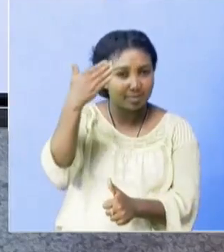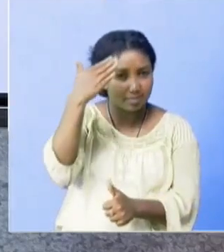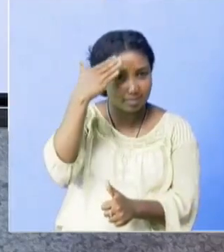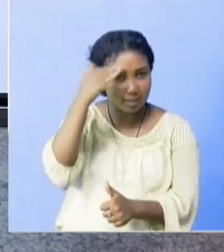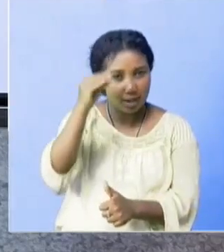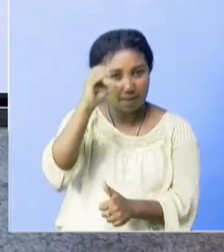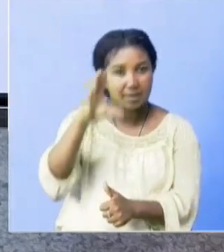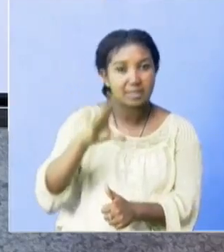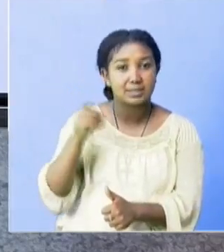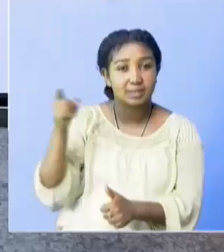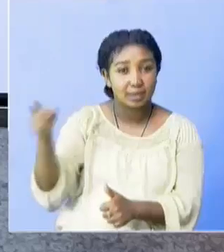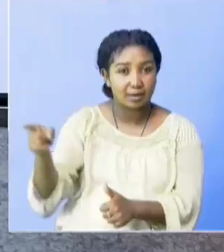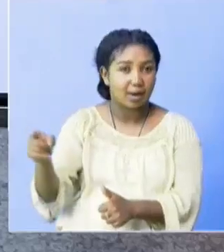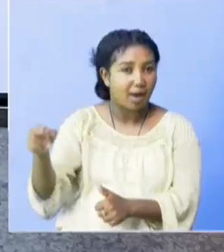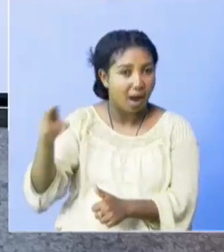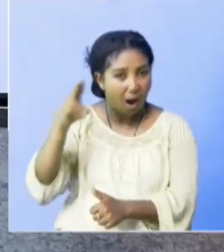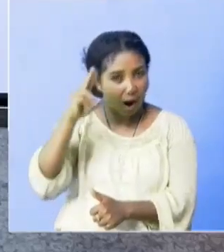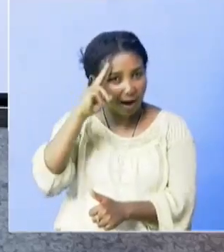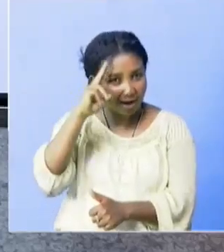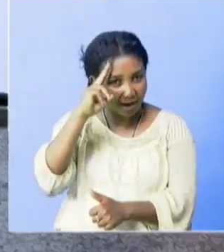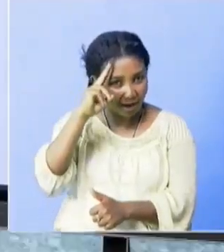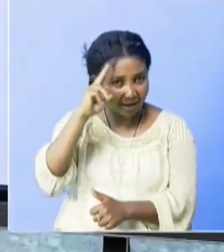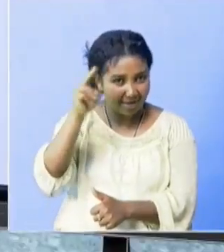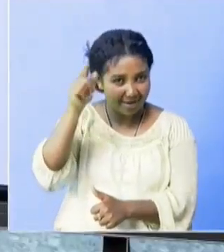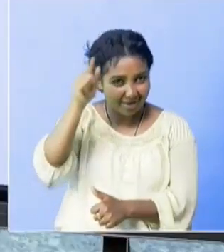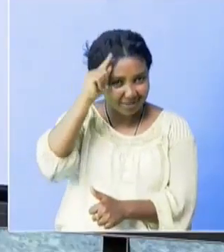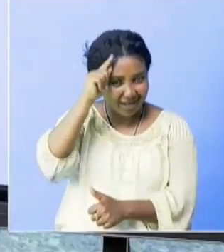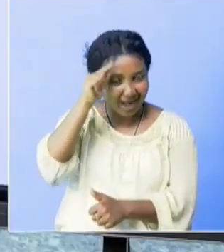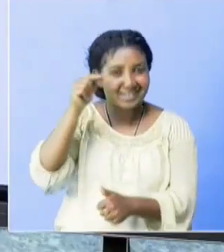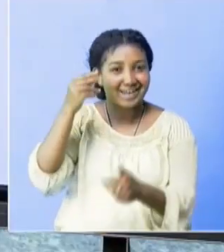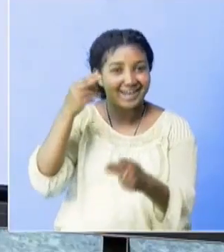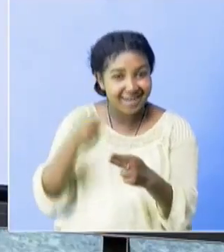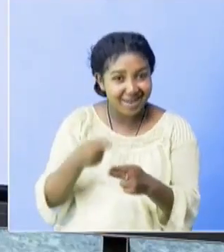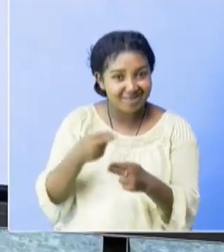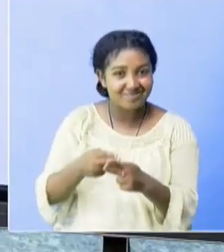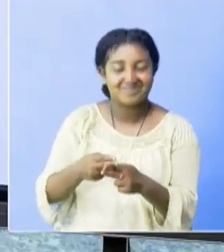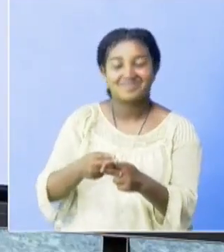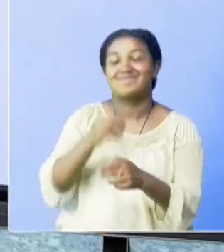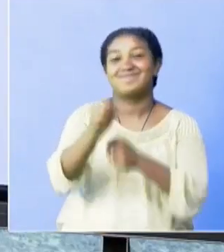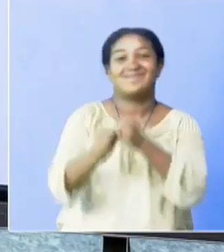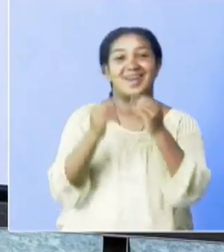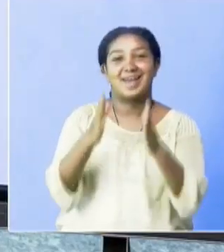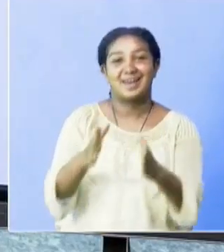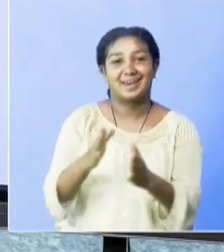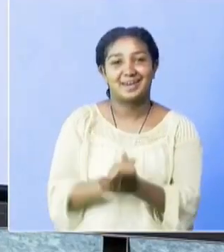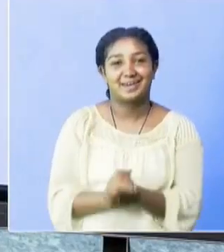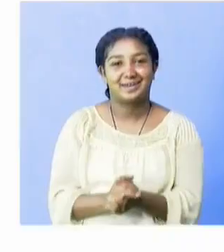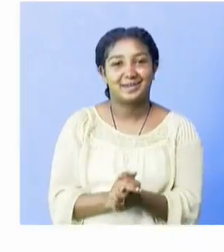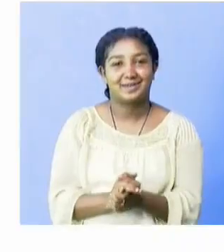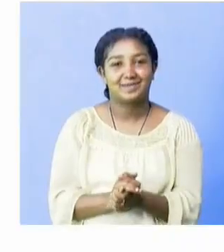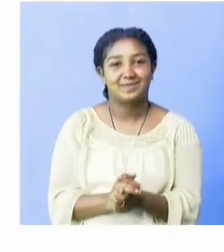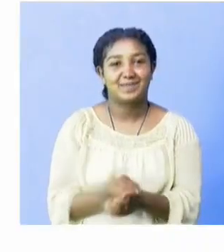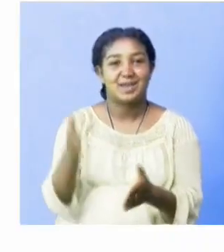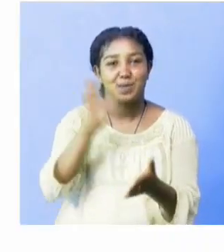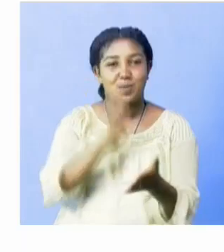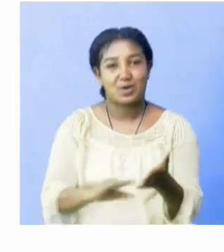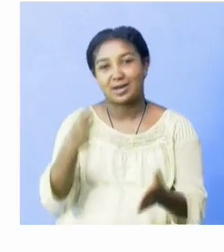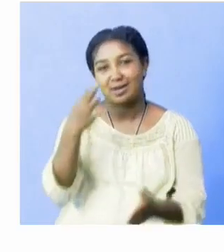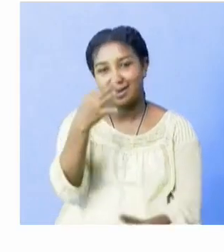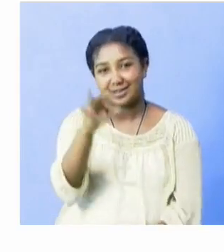or person is Haile Gebrselassie. He is a famous runner. He was born in